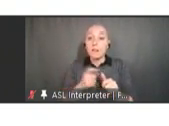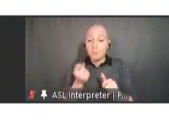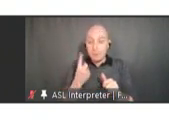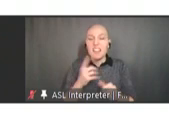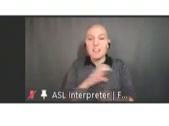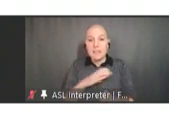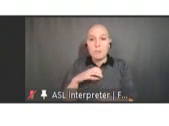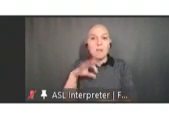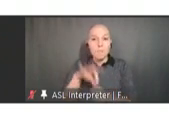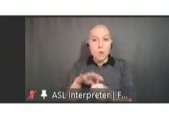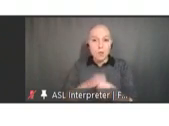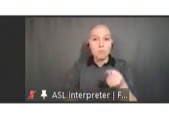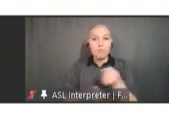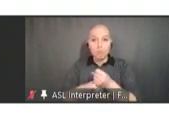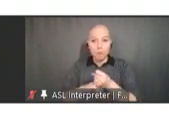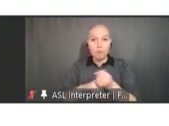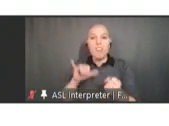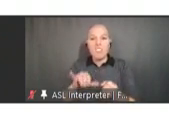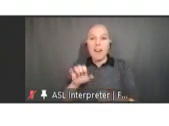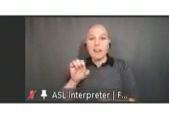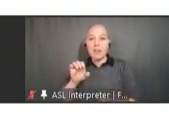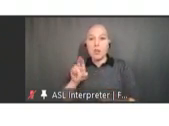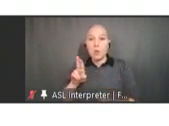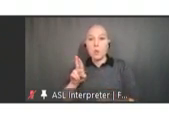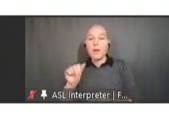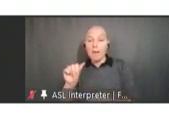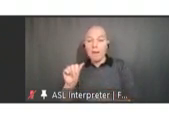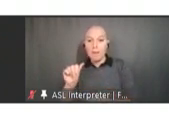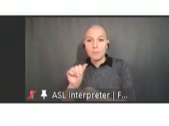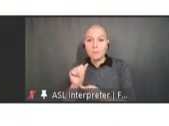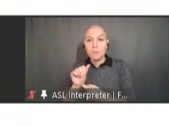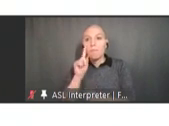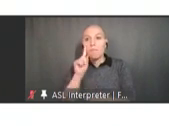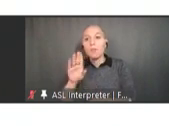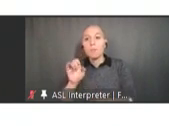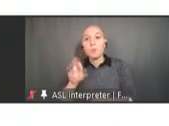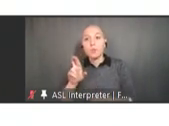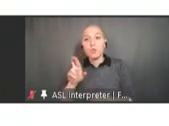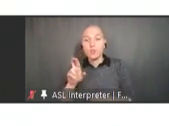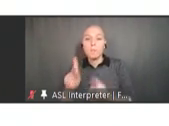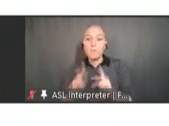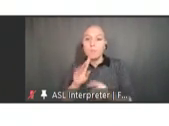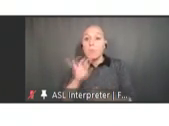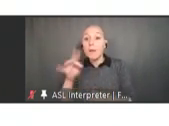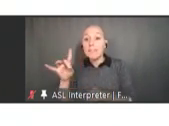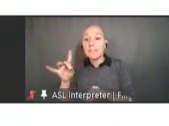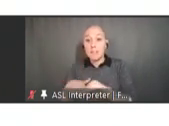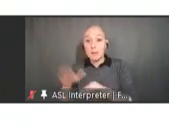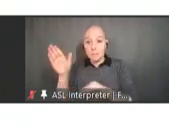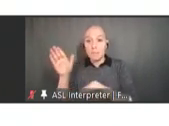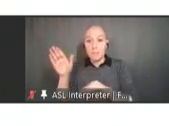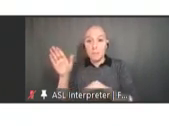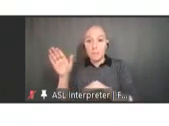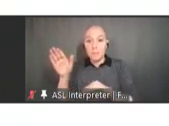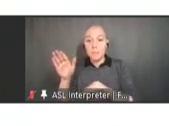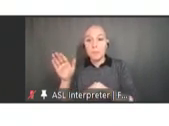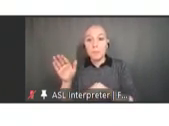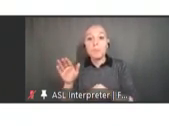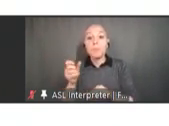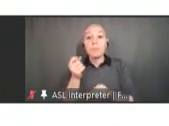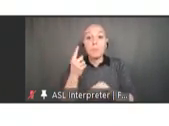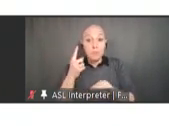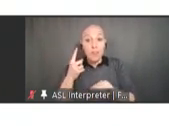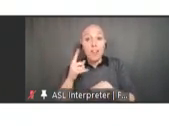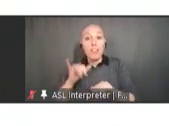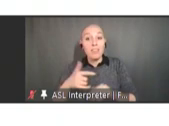in favor of an EUA of a booster dose in individuals 18 years or older, at least